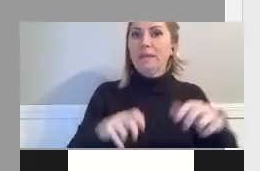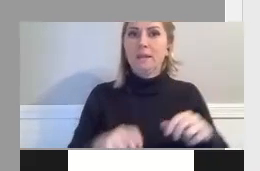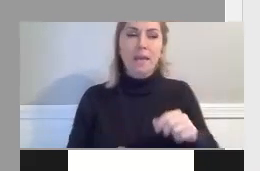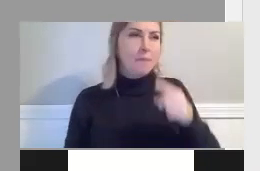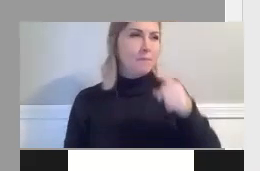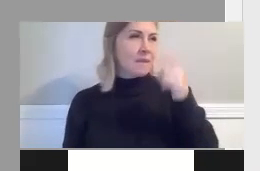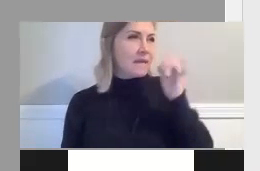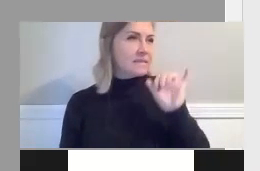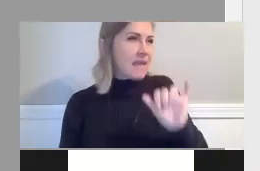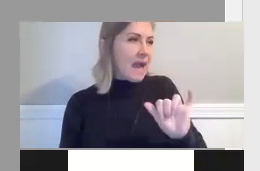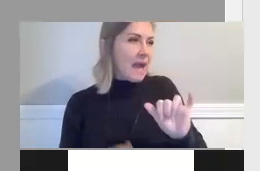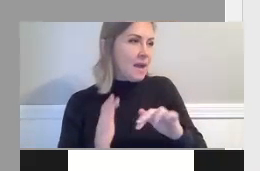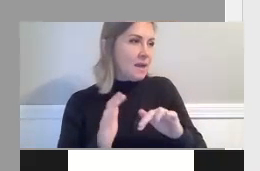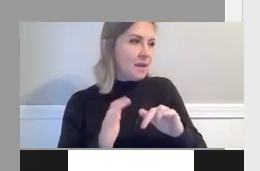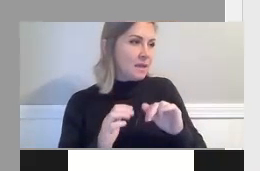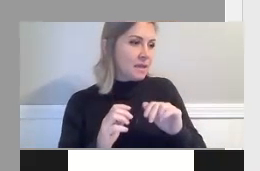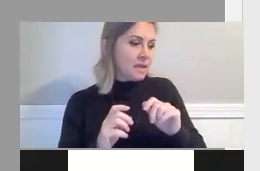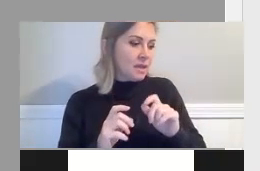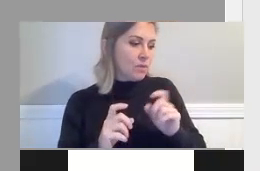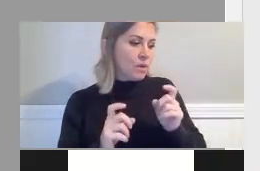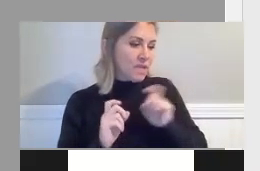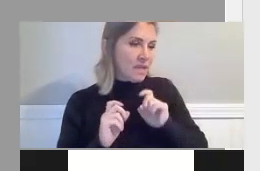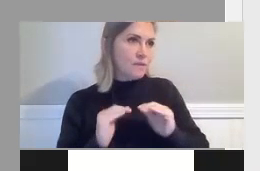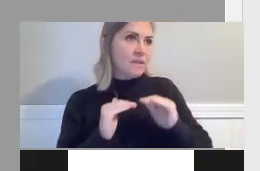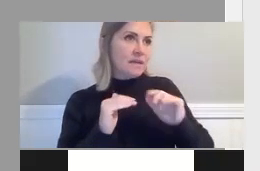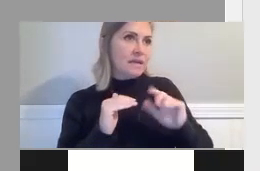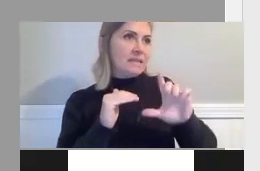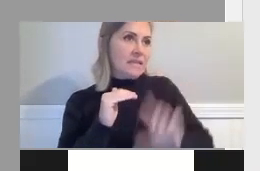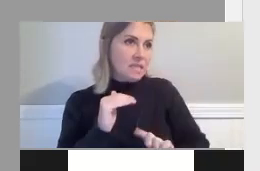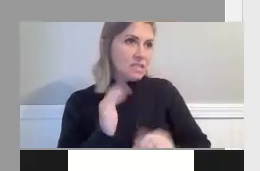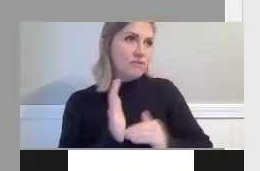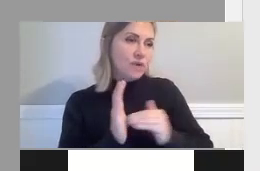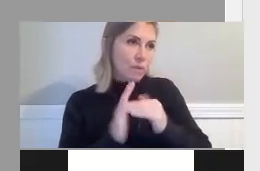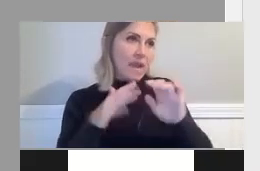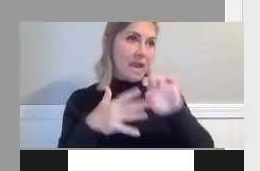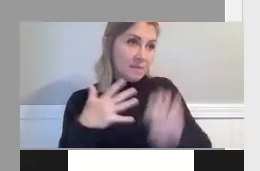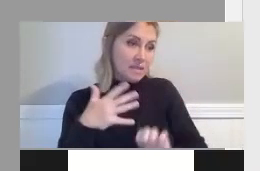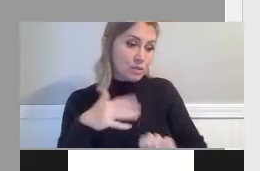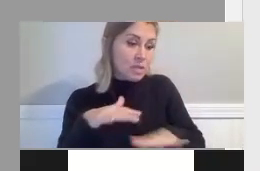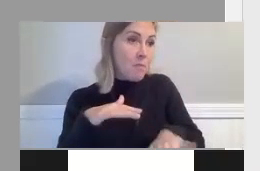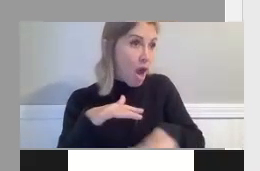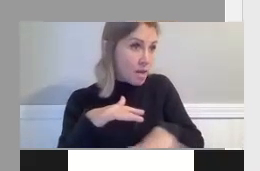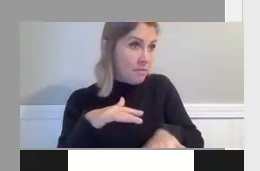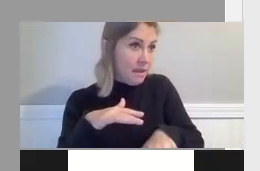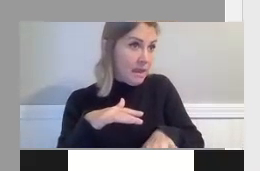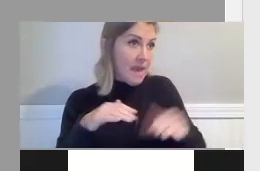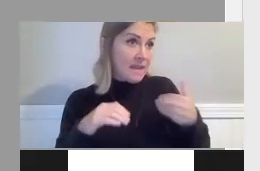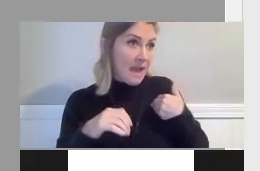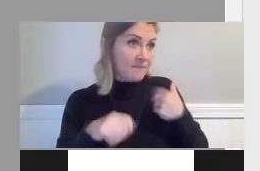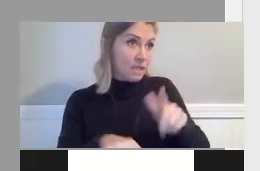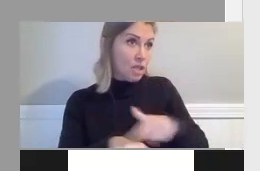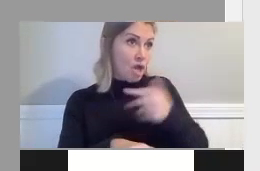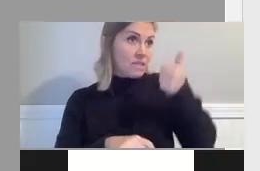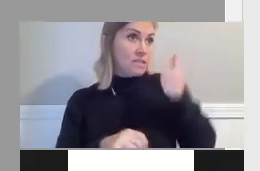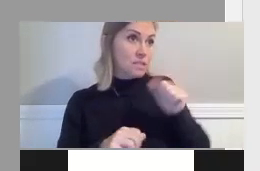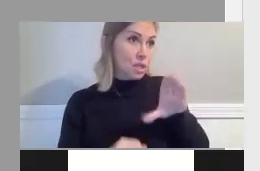because it ensures the least frequent elements are at the bottom of the tree and thus have the longest codes.